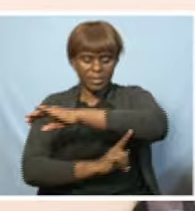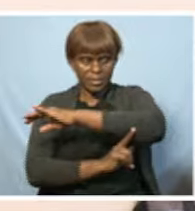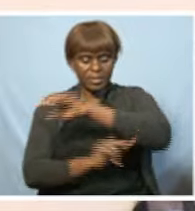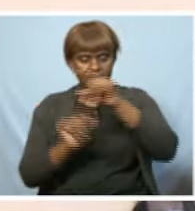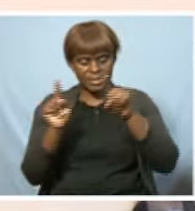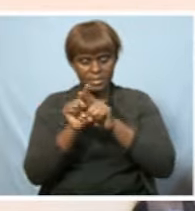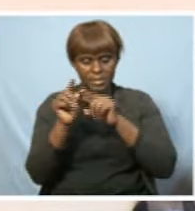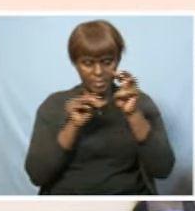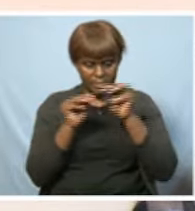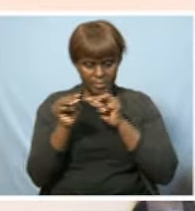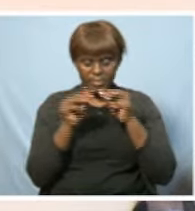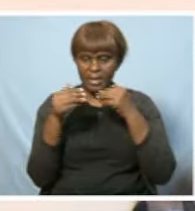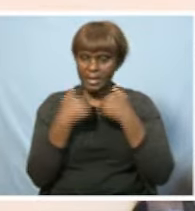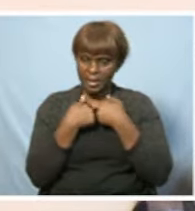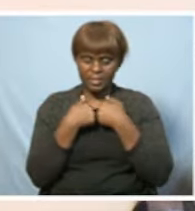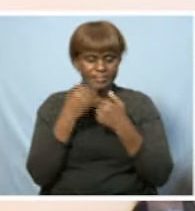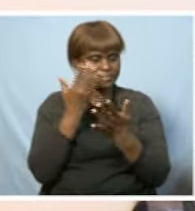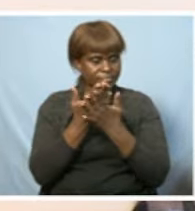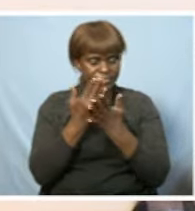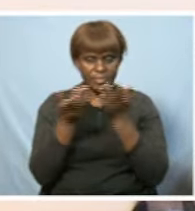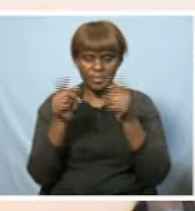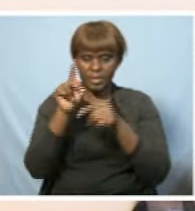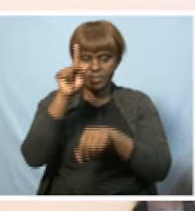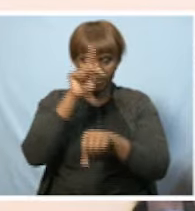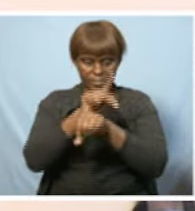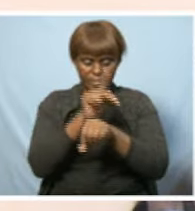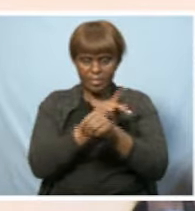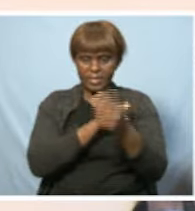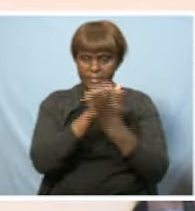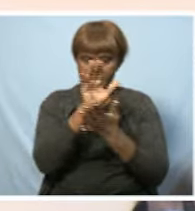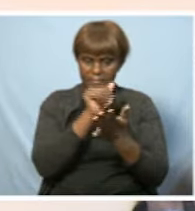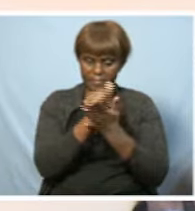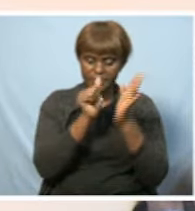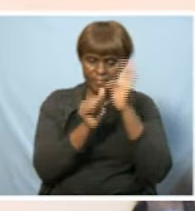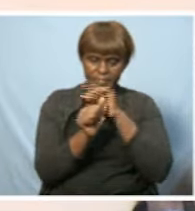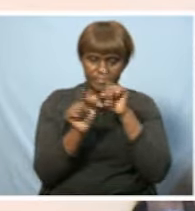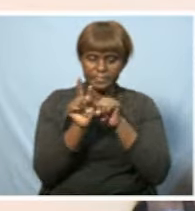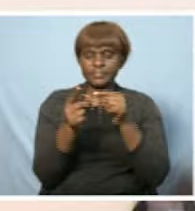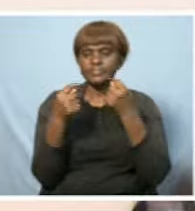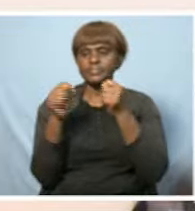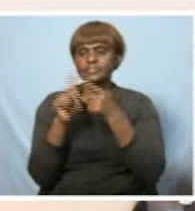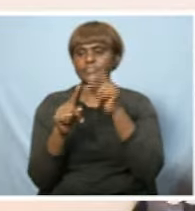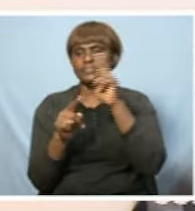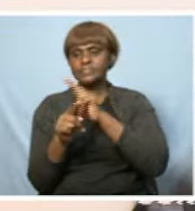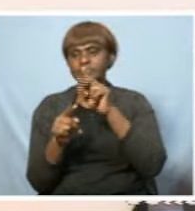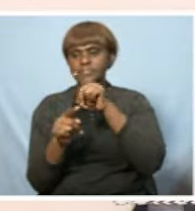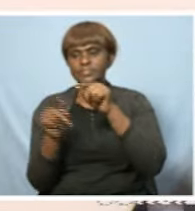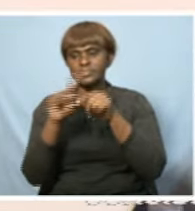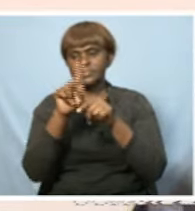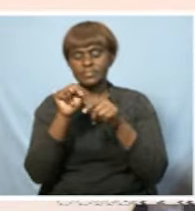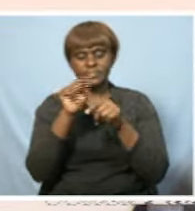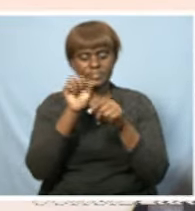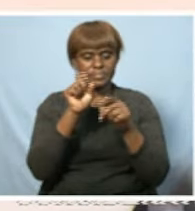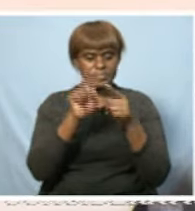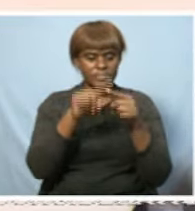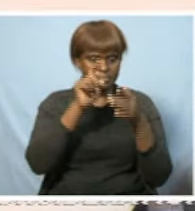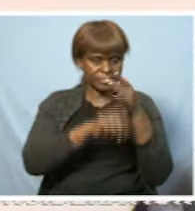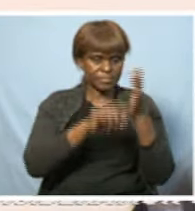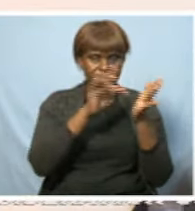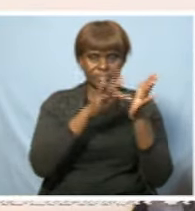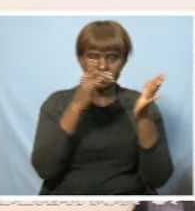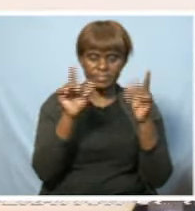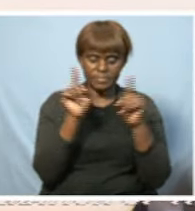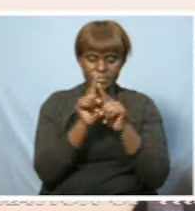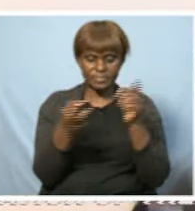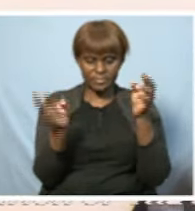Management also had an unsuccessful tender when the project was advertised. We attempted to use ZNS, but the cost was also higher, and we